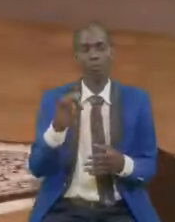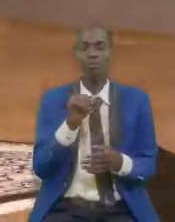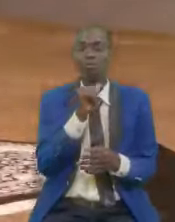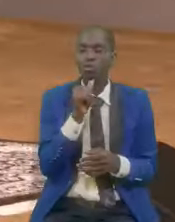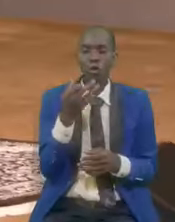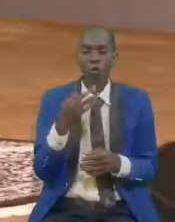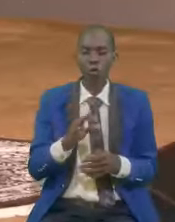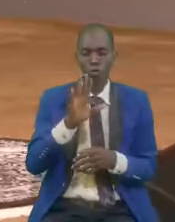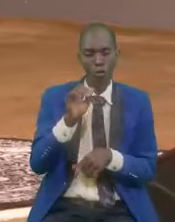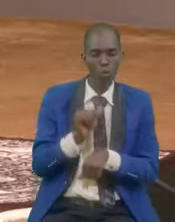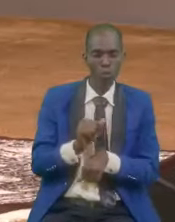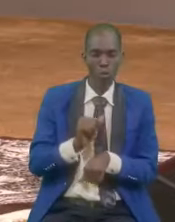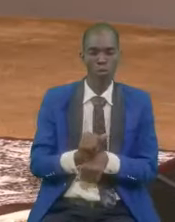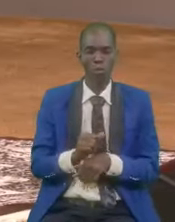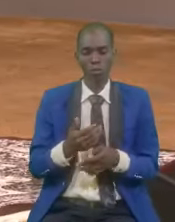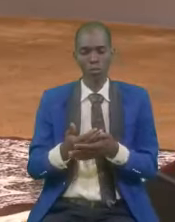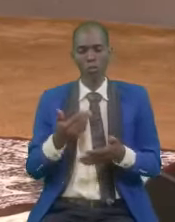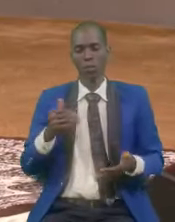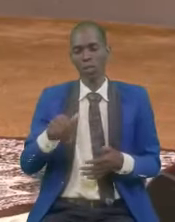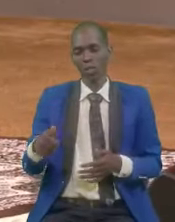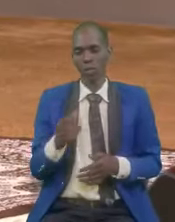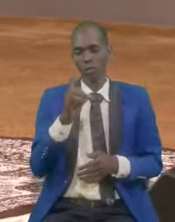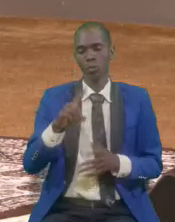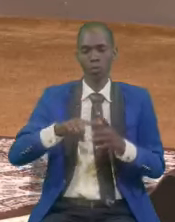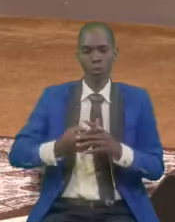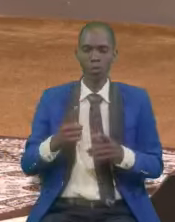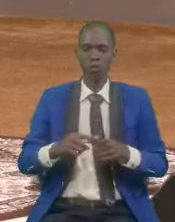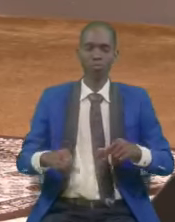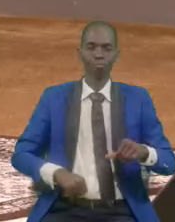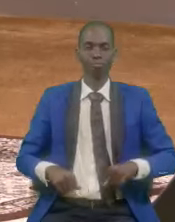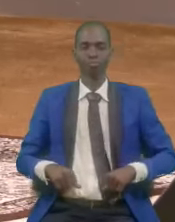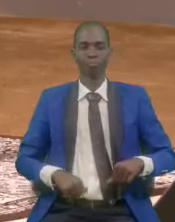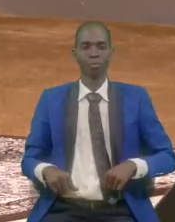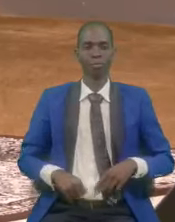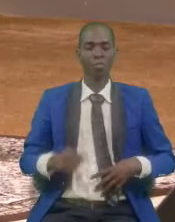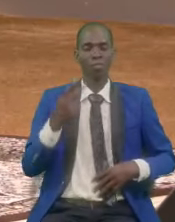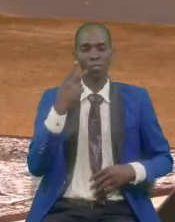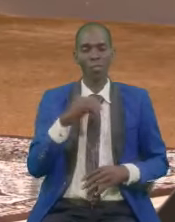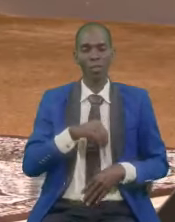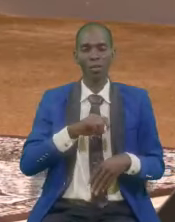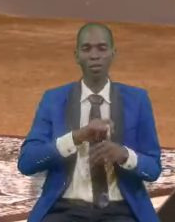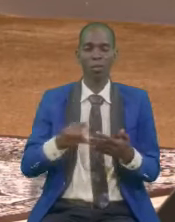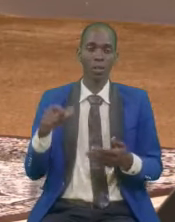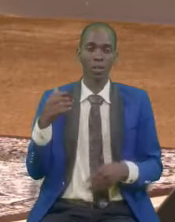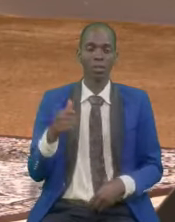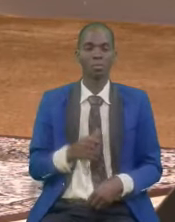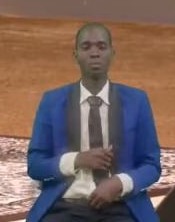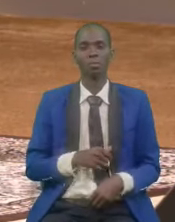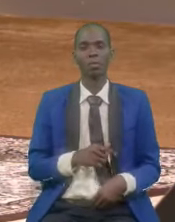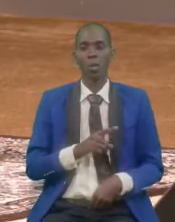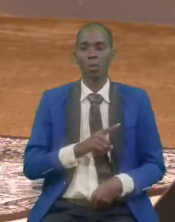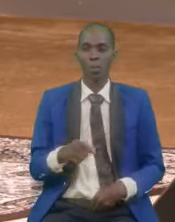works, lest any man should boast. And then in verse 10, it says, for